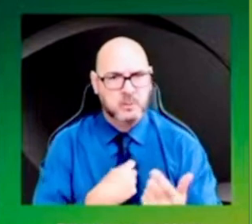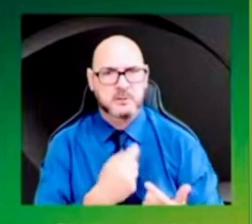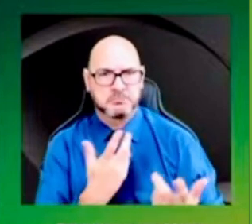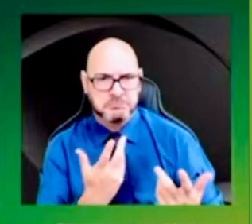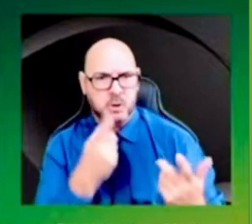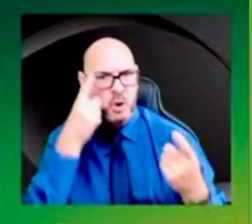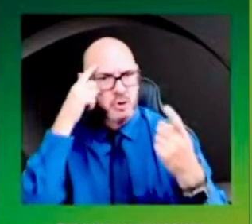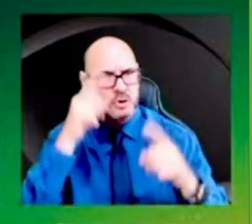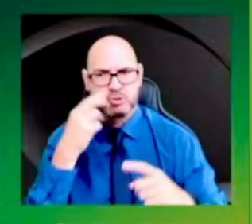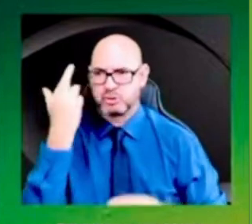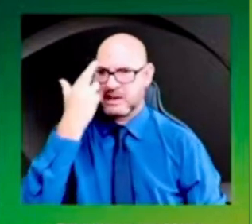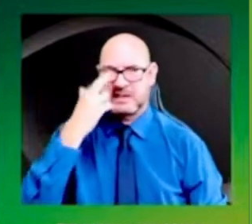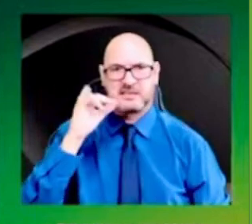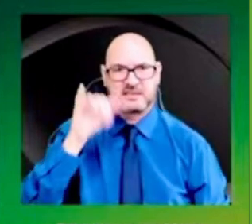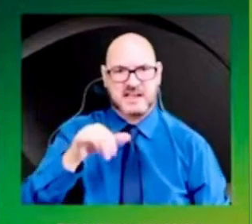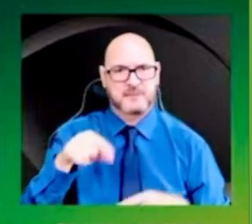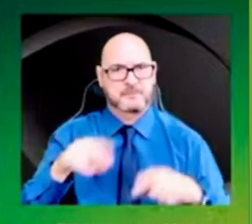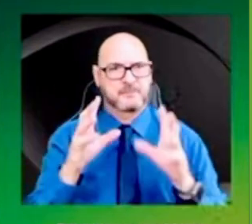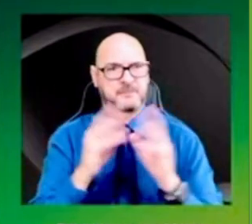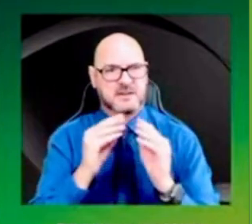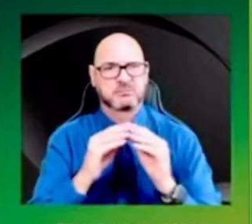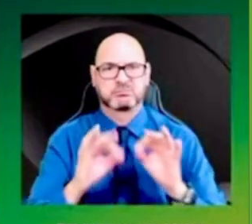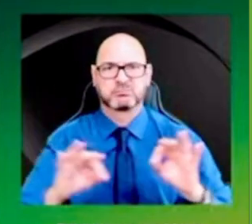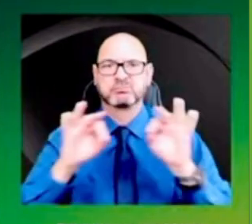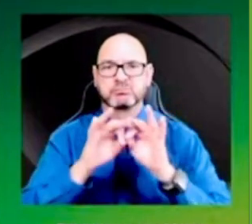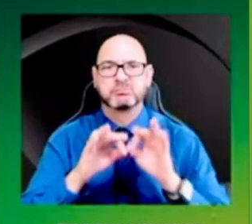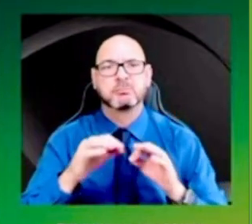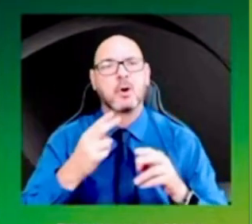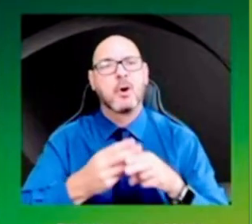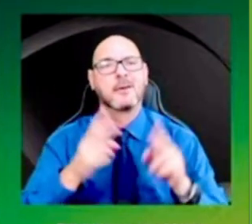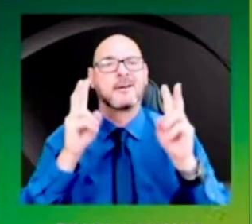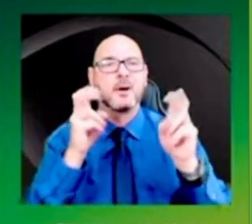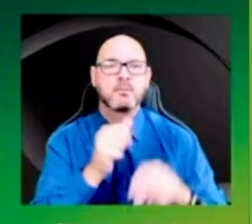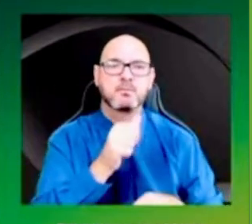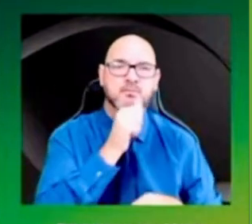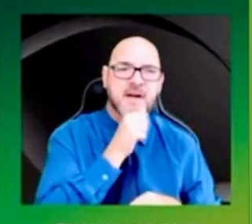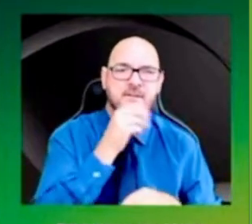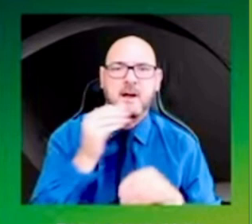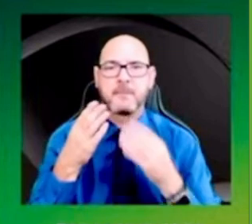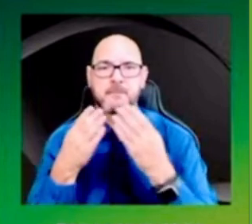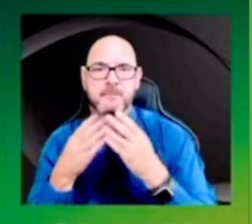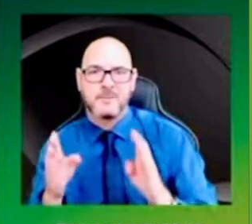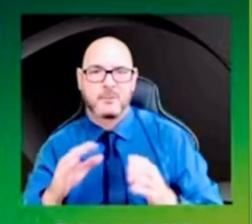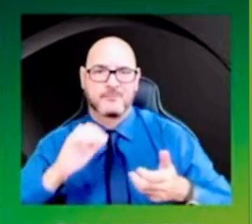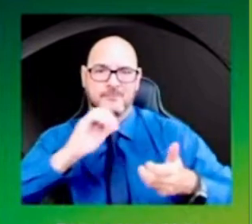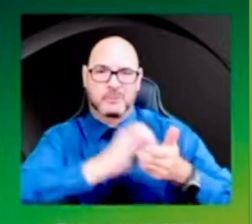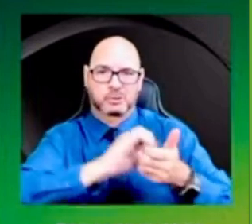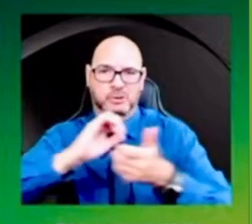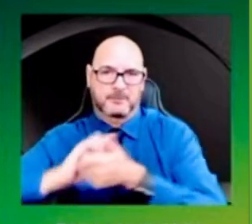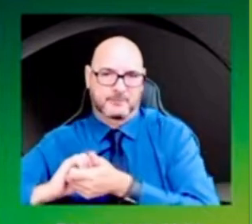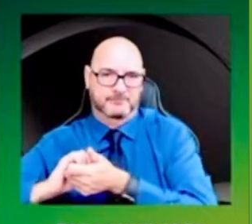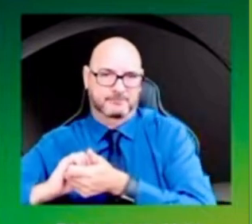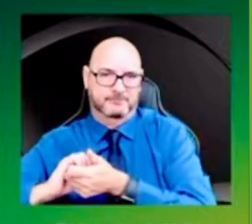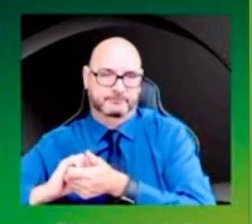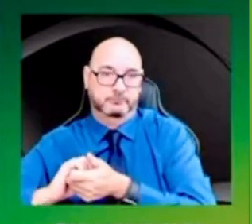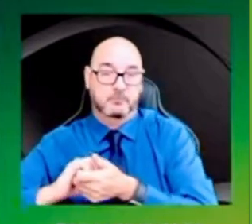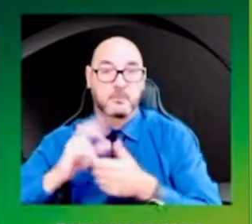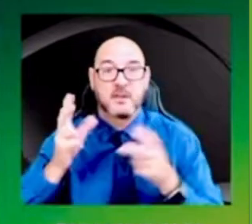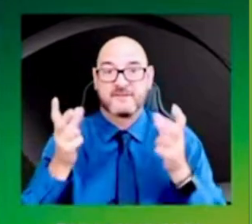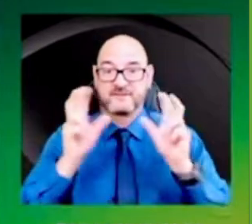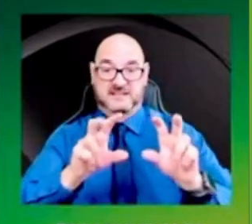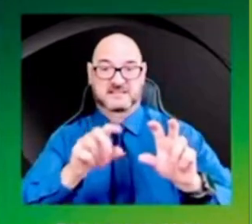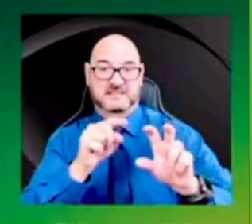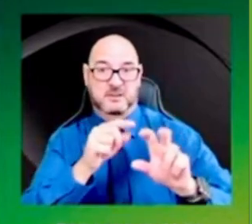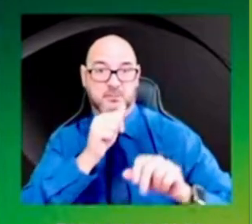would call it a private-public partnership. In the investments in the private sector facilitated